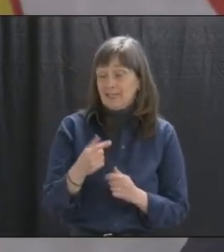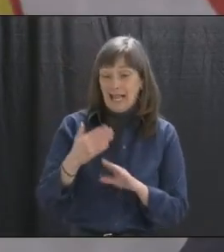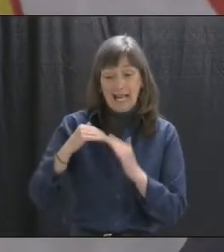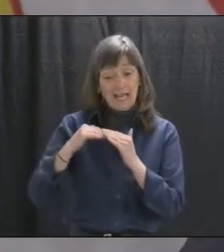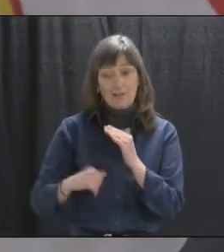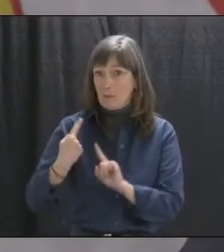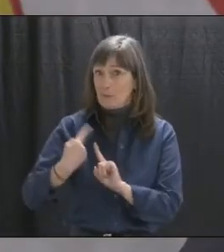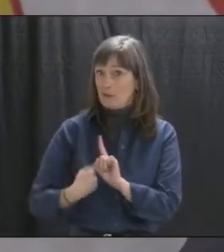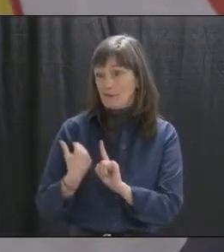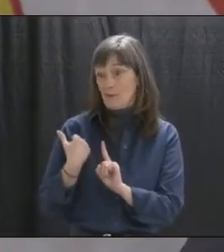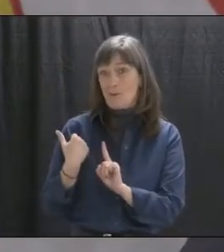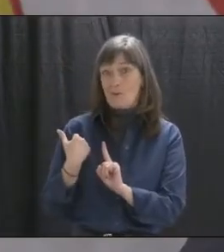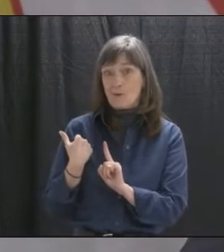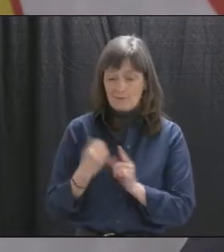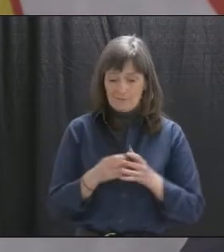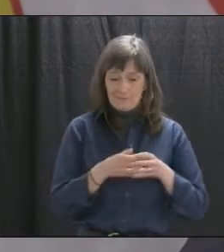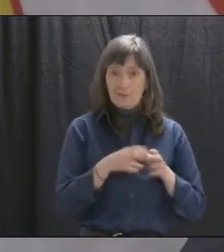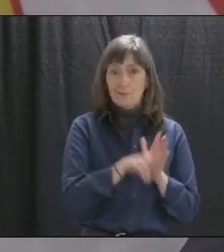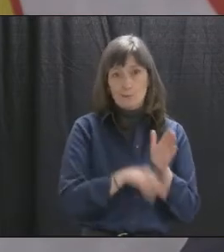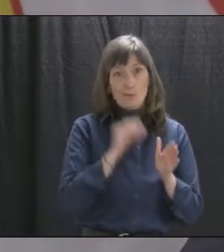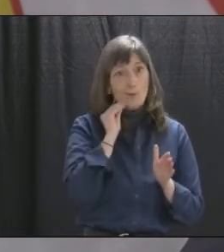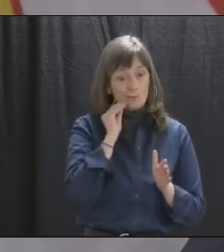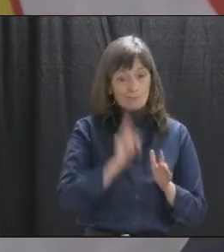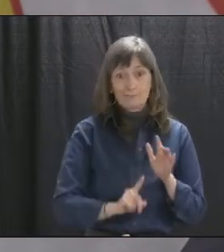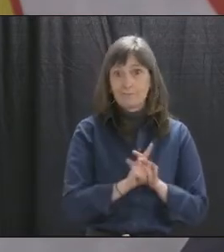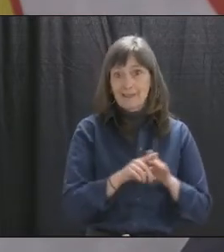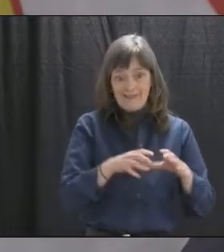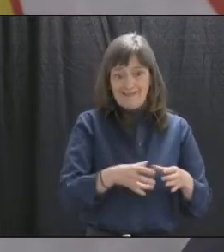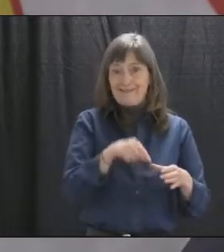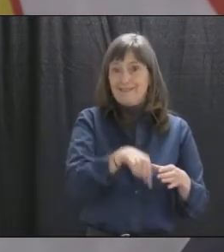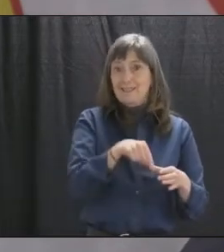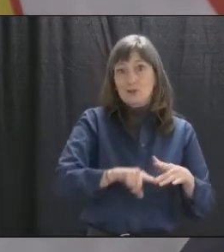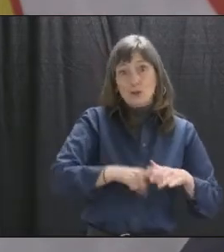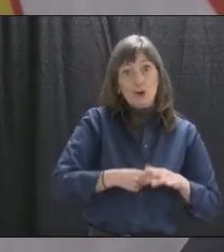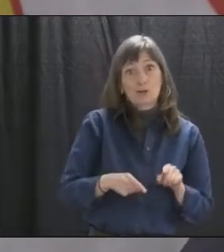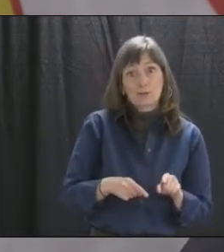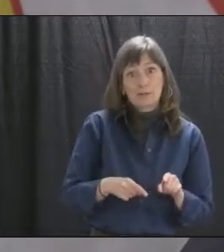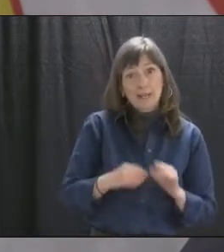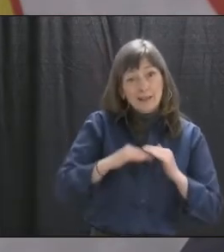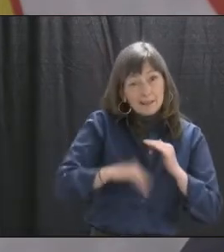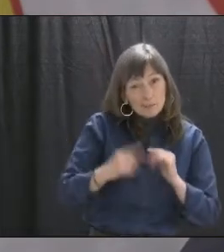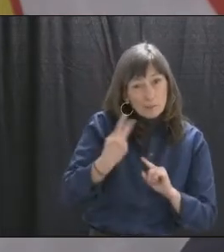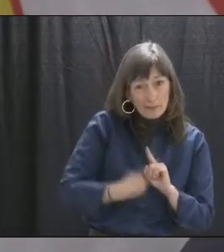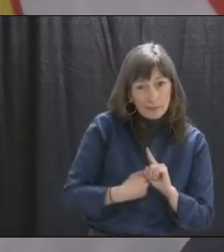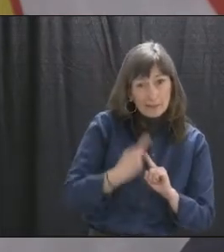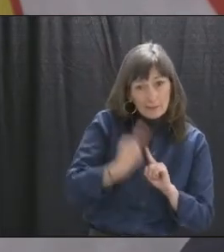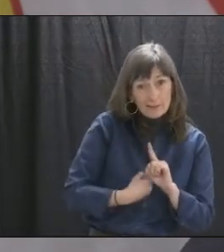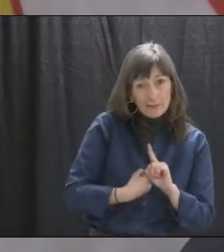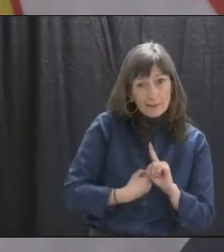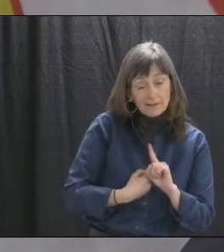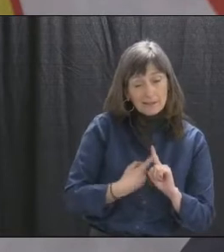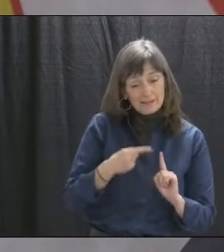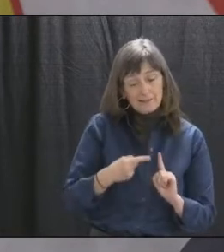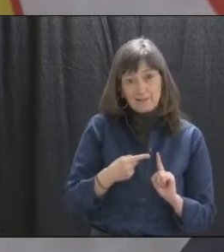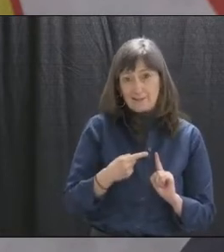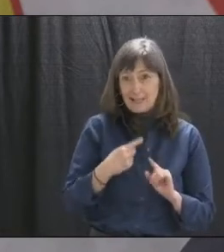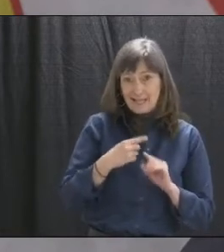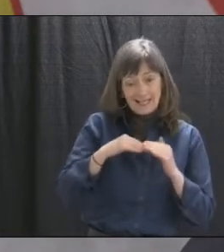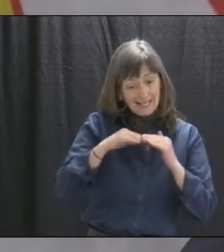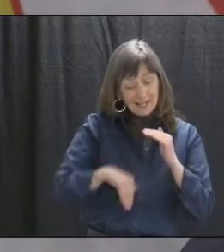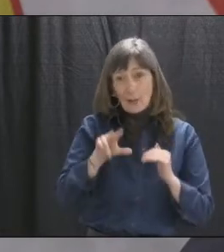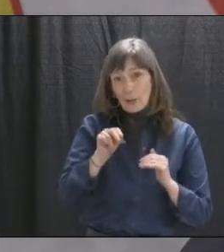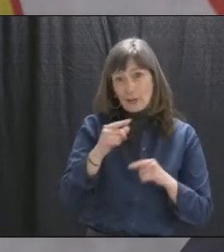ago since this cluster at the funeral home was happened. So when you think about it, less than a month, less than 30